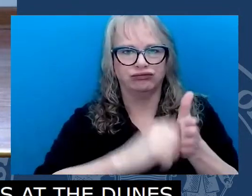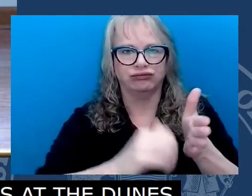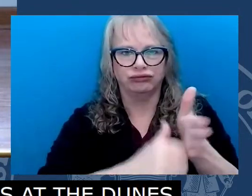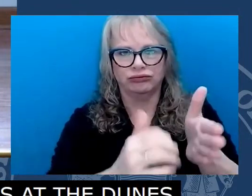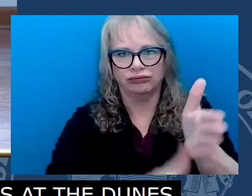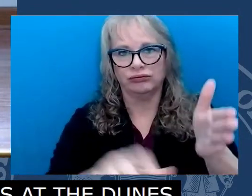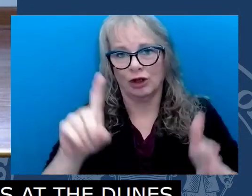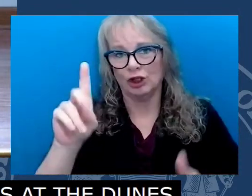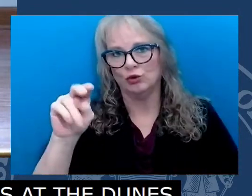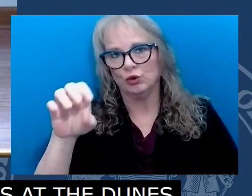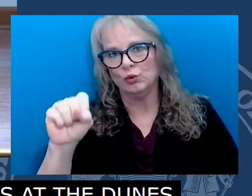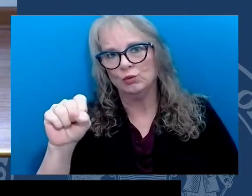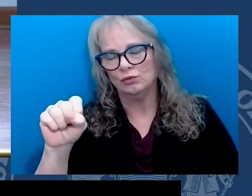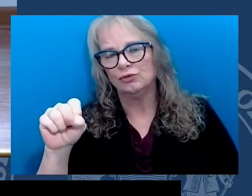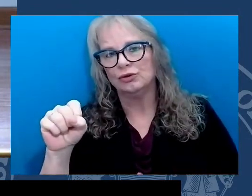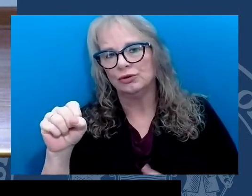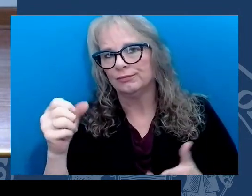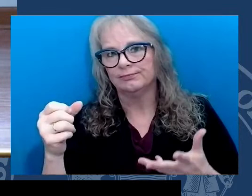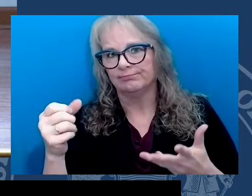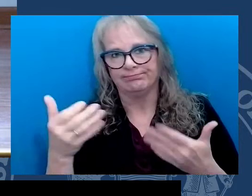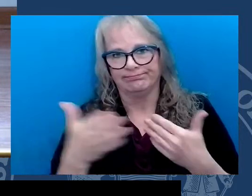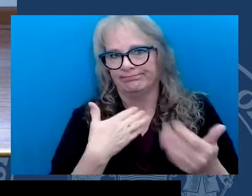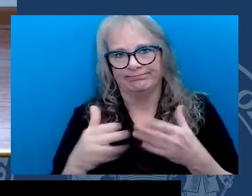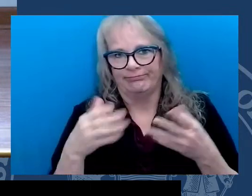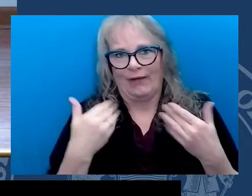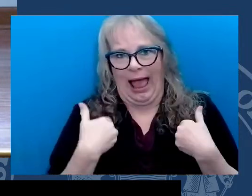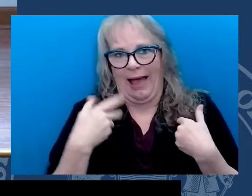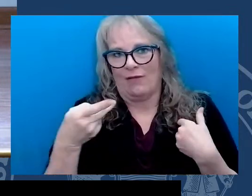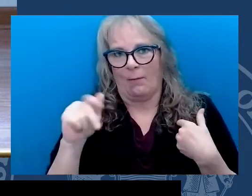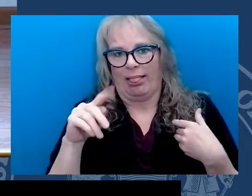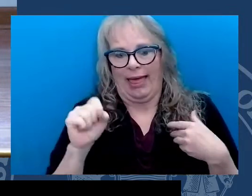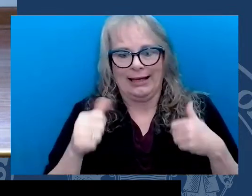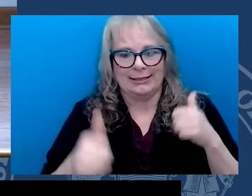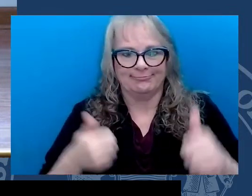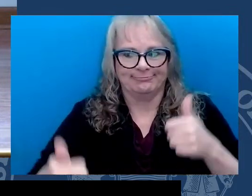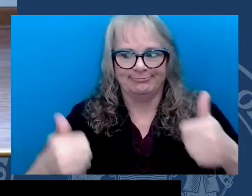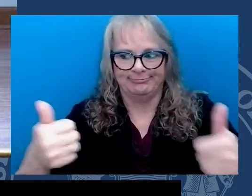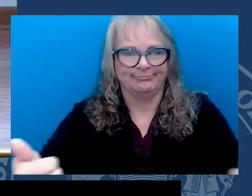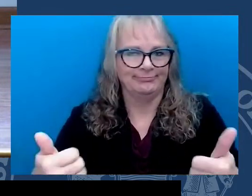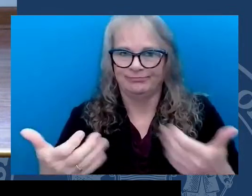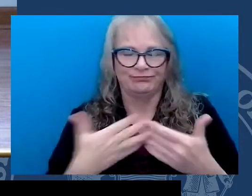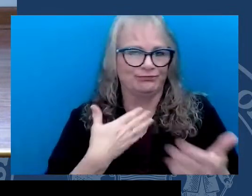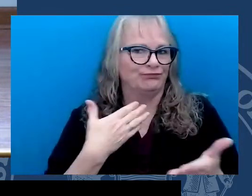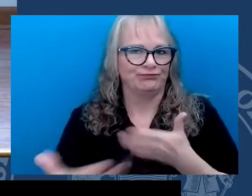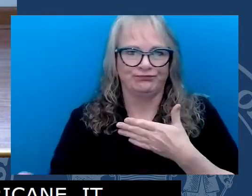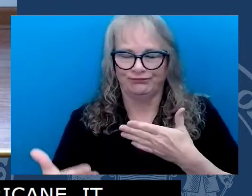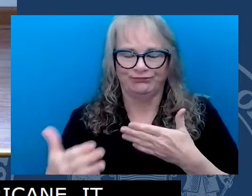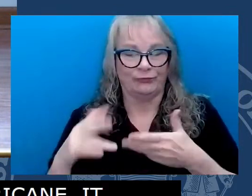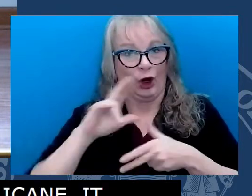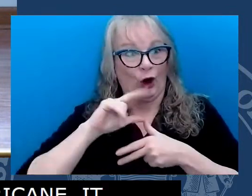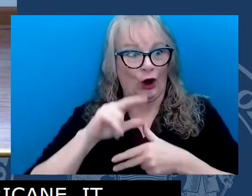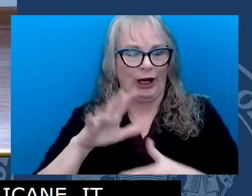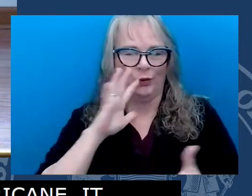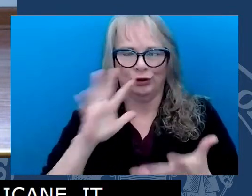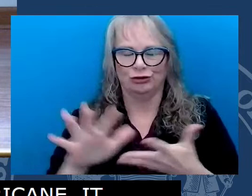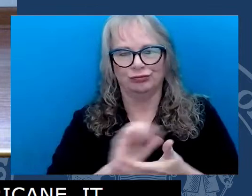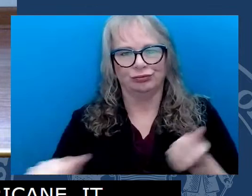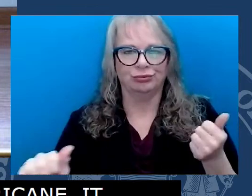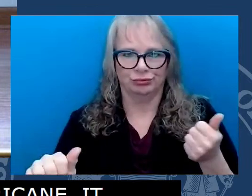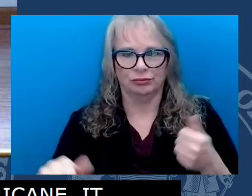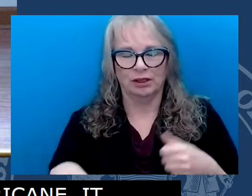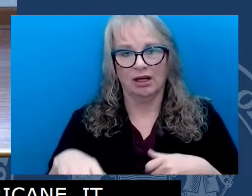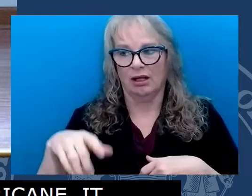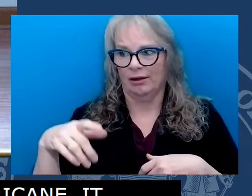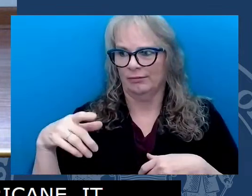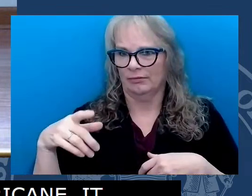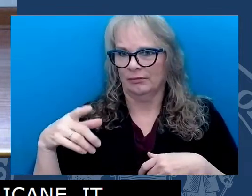you have those grasses in there or not. And a storm, probably half dozen years, I